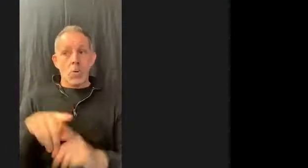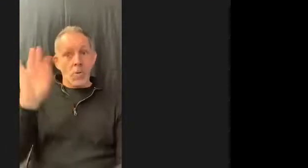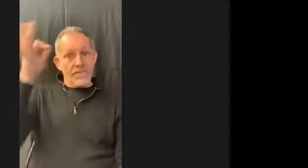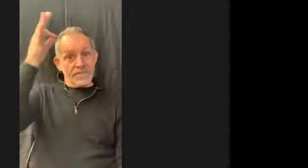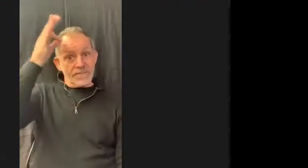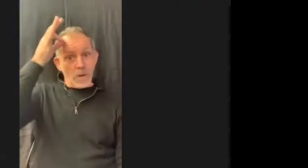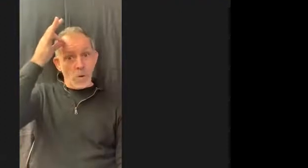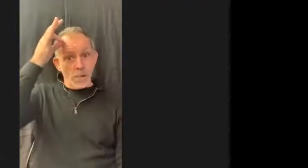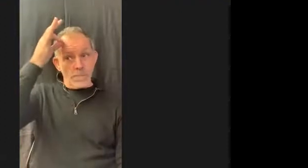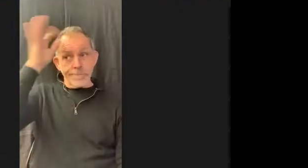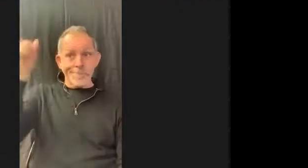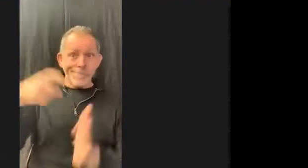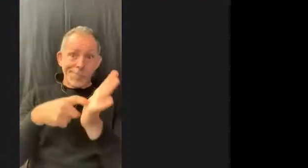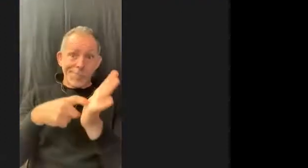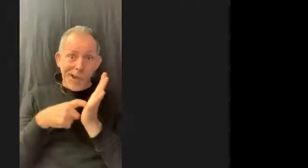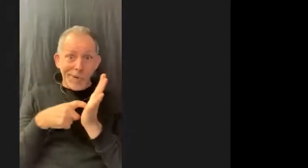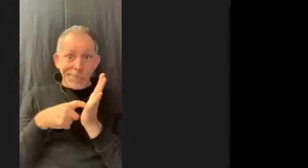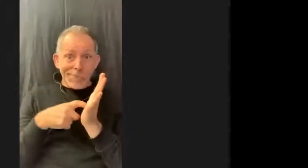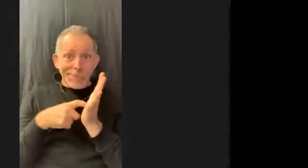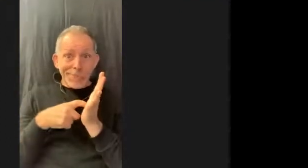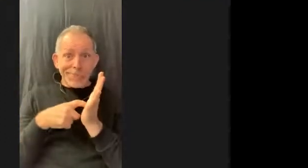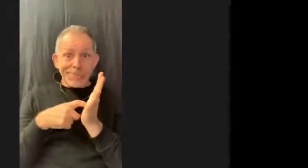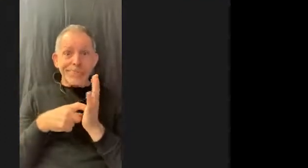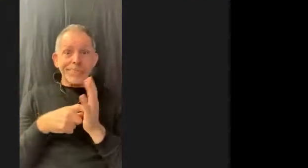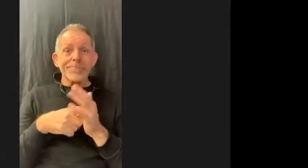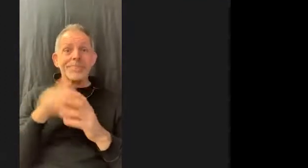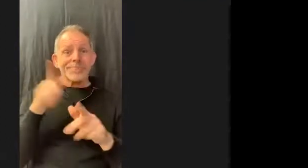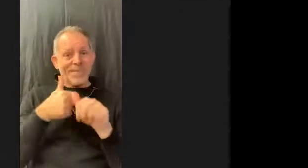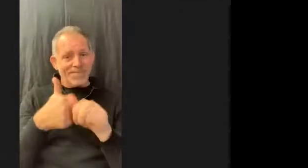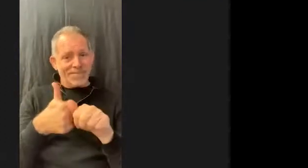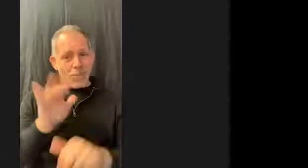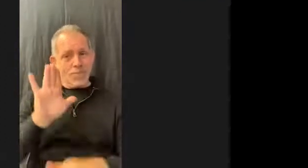over 100, which we are one of those, comes, we will